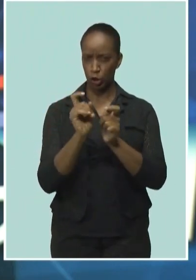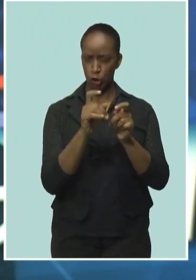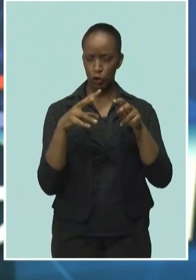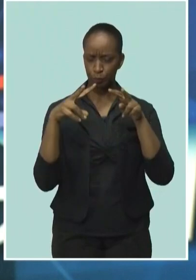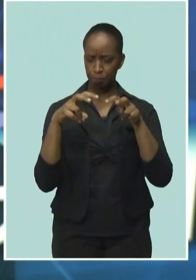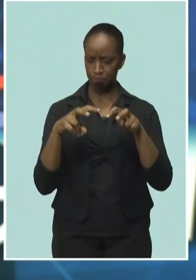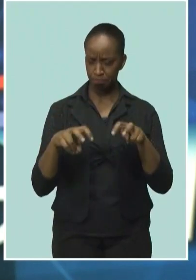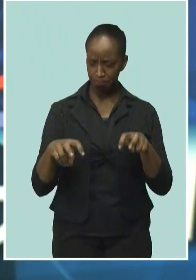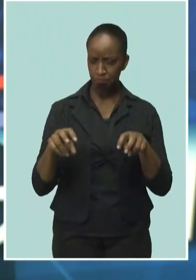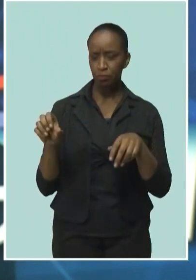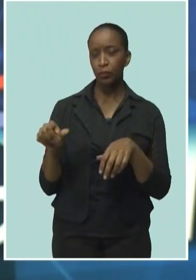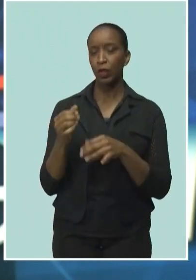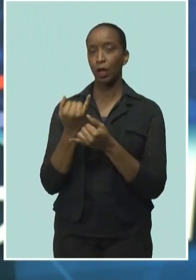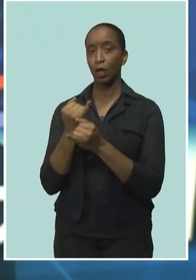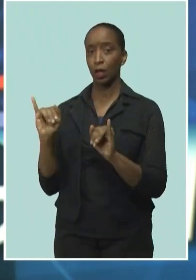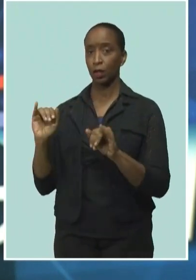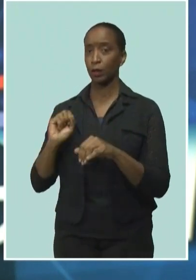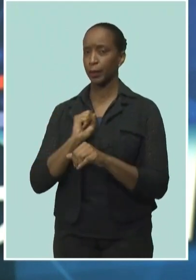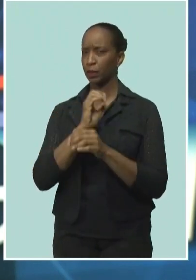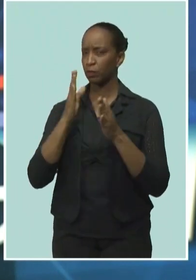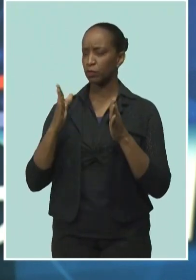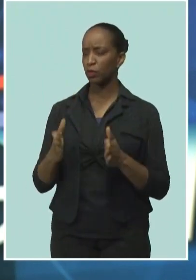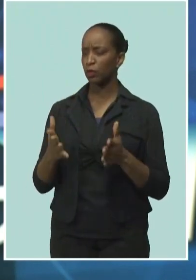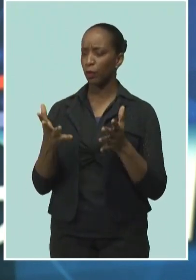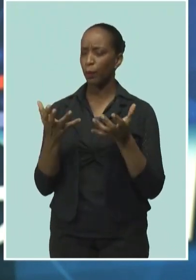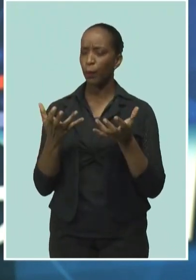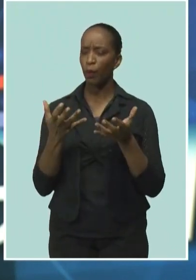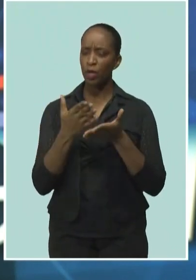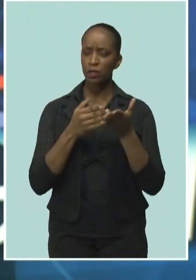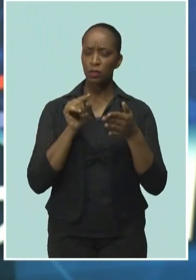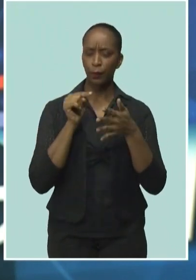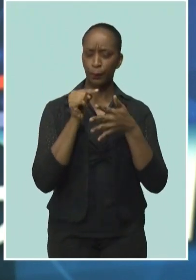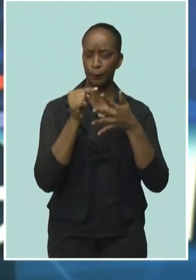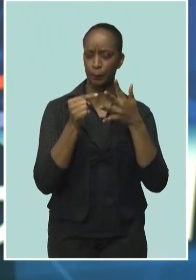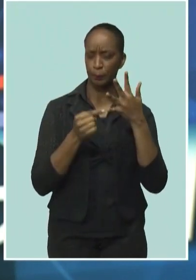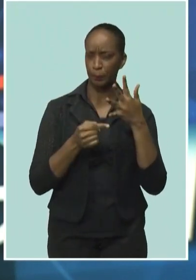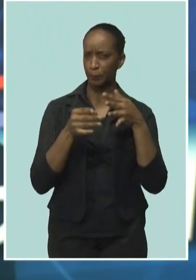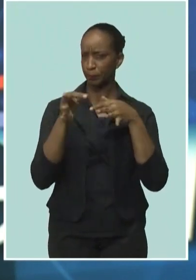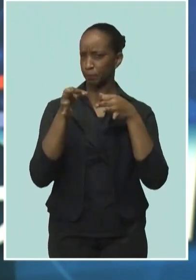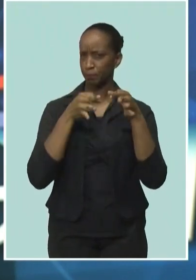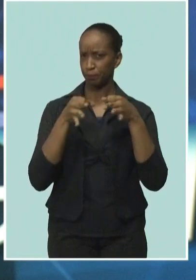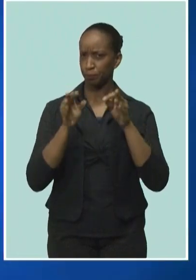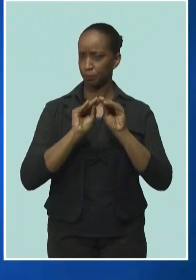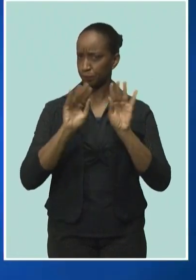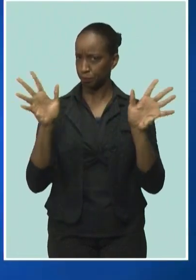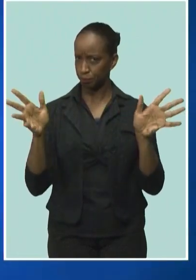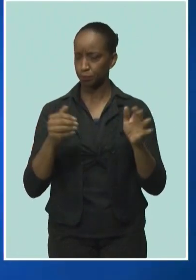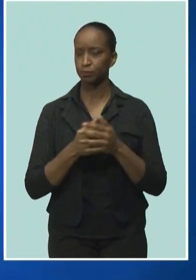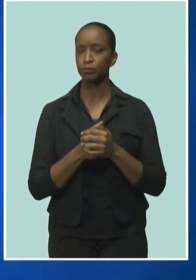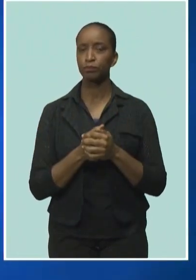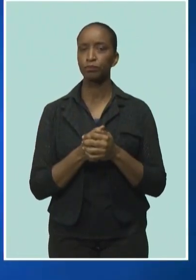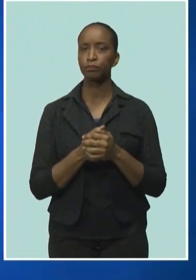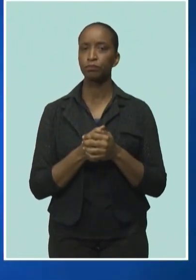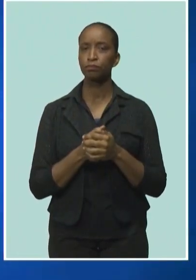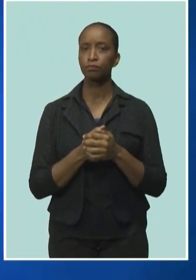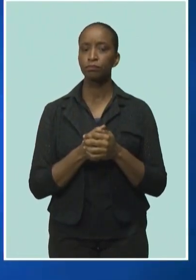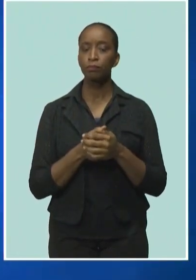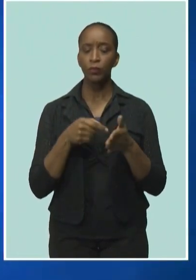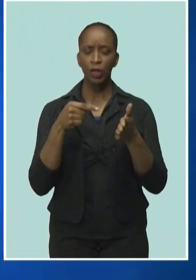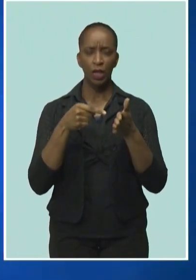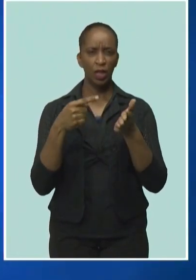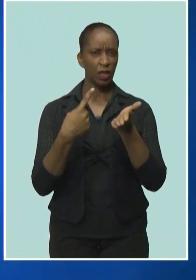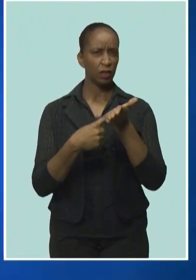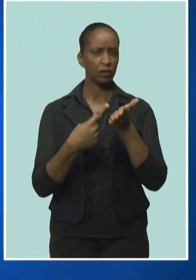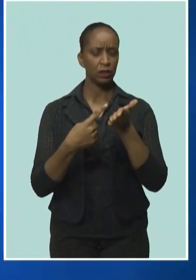called for clarity for the section of the bill that speaks to physical fitness. One's physical fitness has nothing to do with